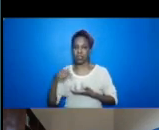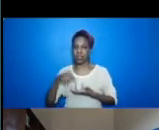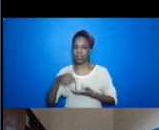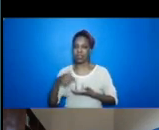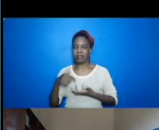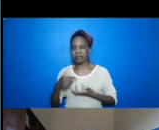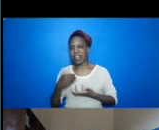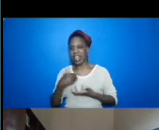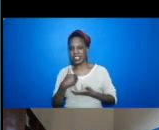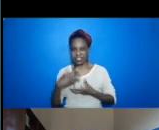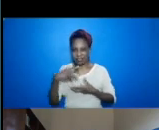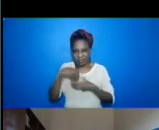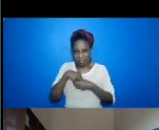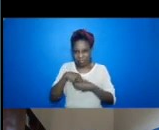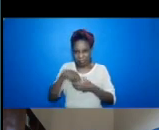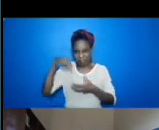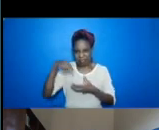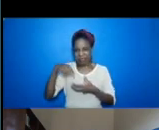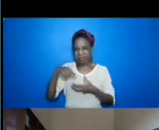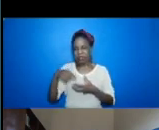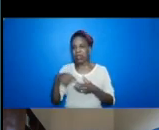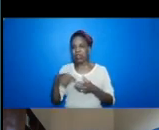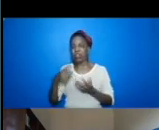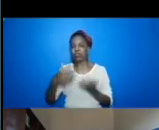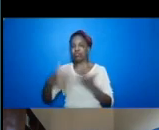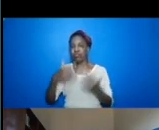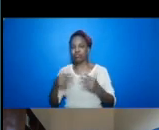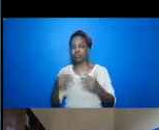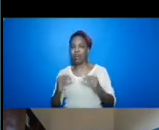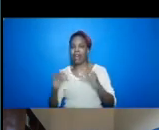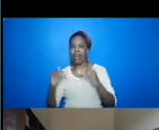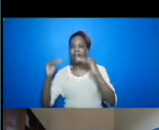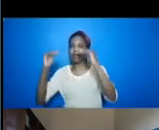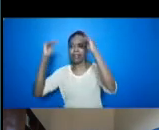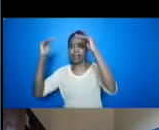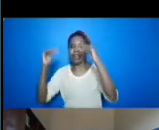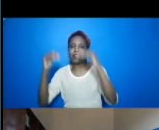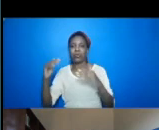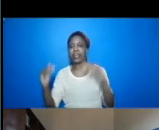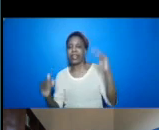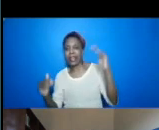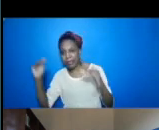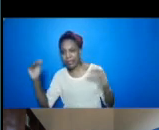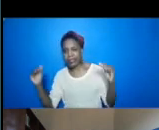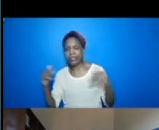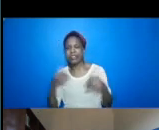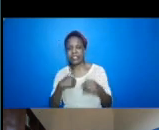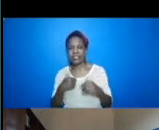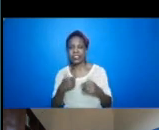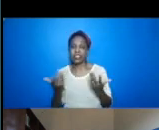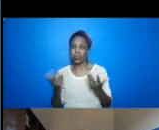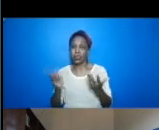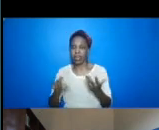and social inequity. If we're trying to change the inequity, we can't just change the organizing features of the system. We have to change